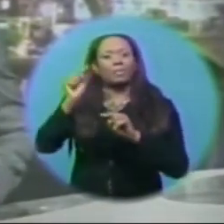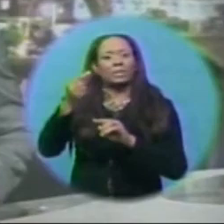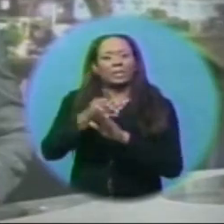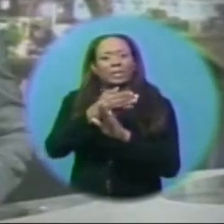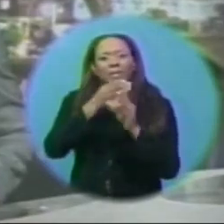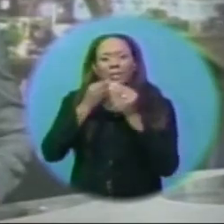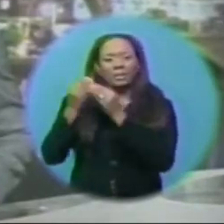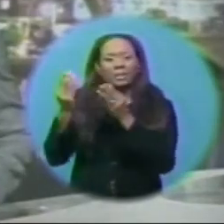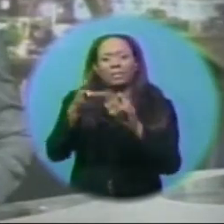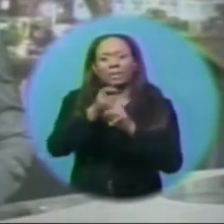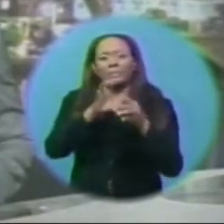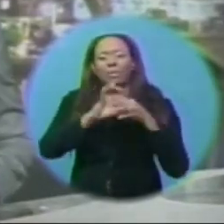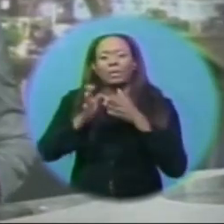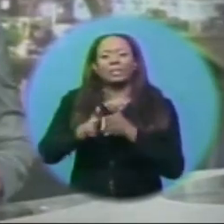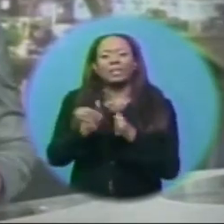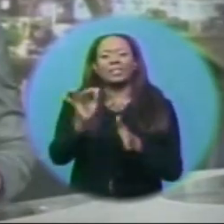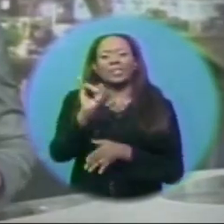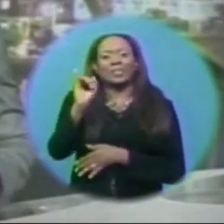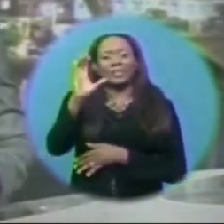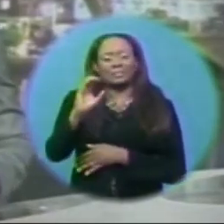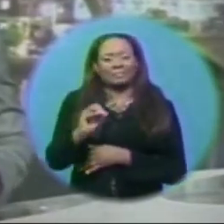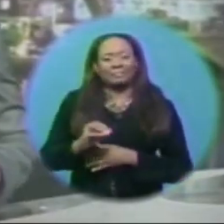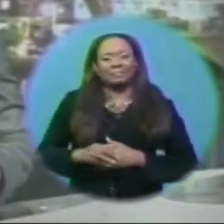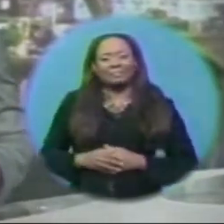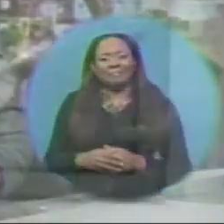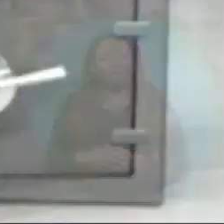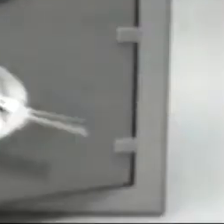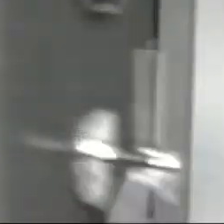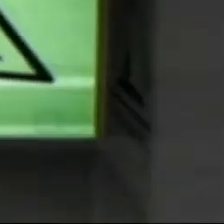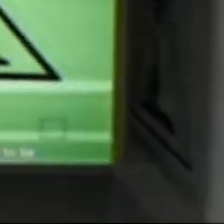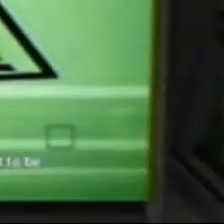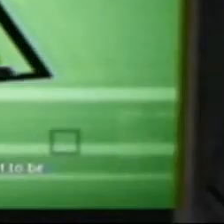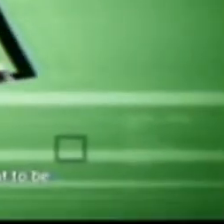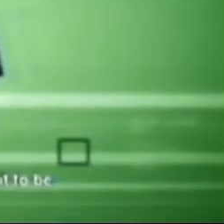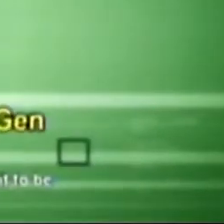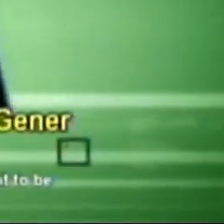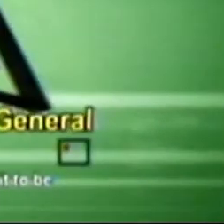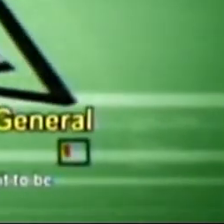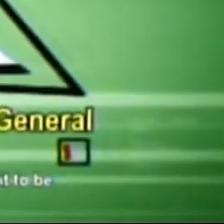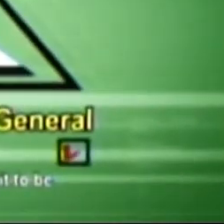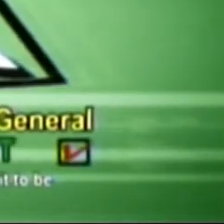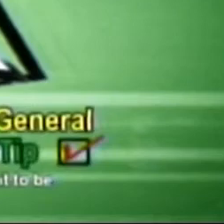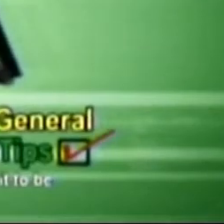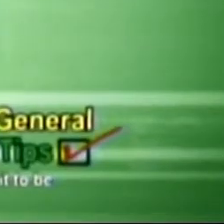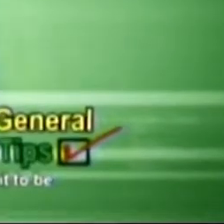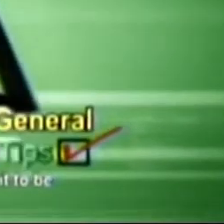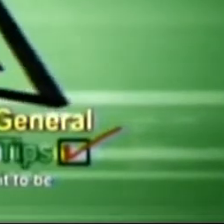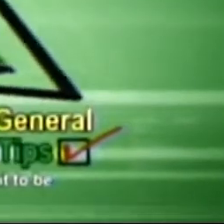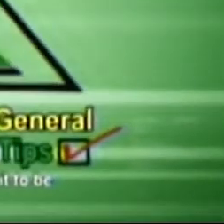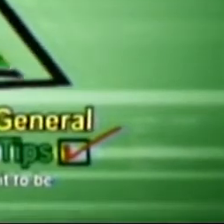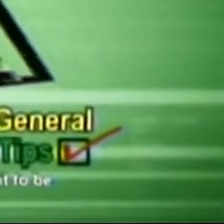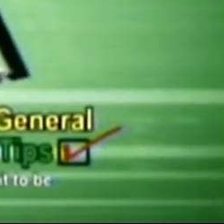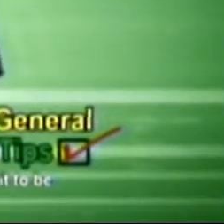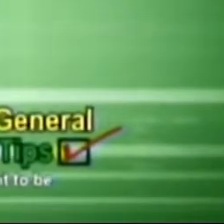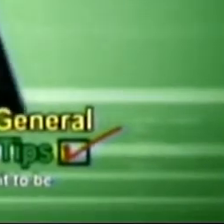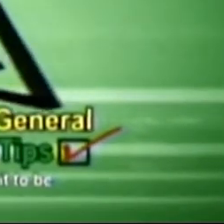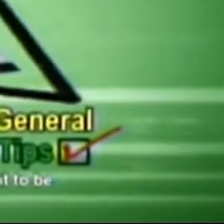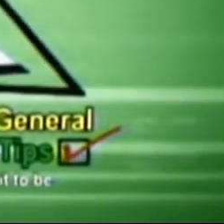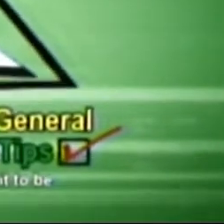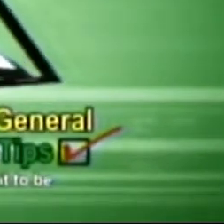from Cooperators General Insurance. This tip of the day is brought to you by Cooperators General Insurance Company